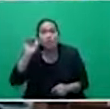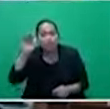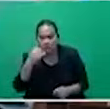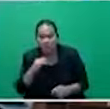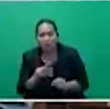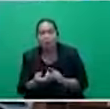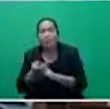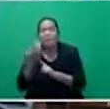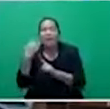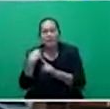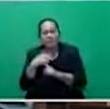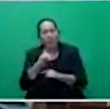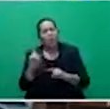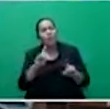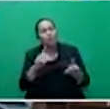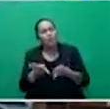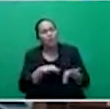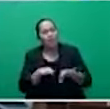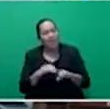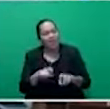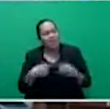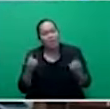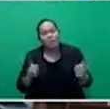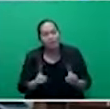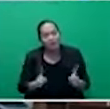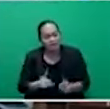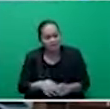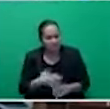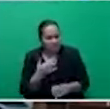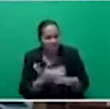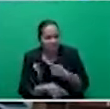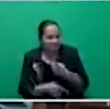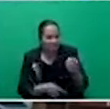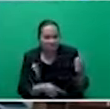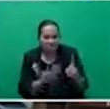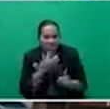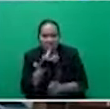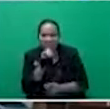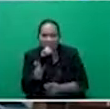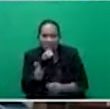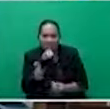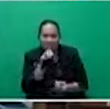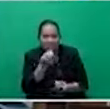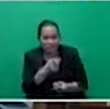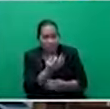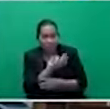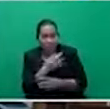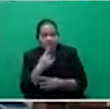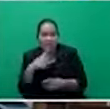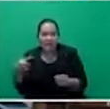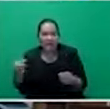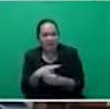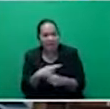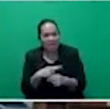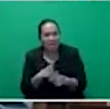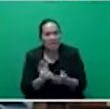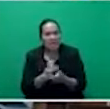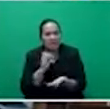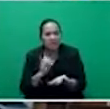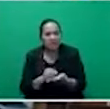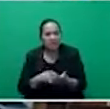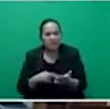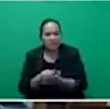what you're going to do, but what would you have done? Not a single person said that. Honourable Prasad said to cut civil service pay, published in the Free